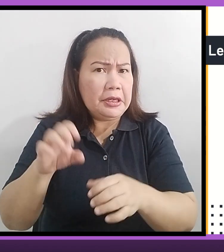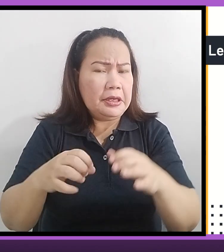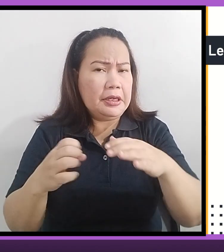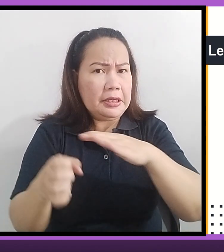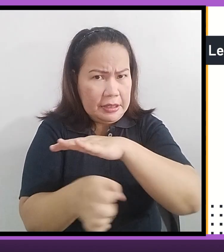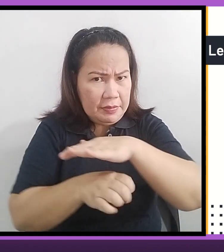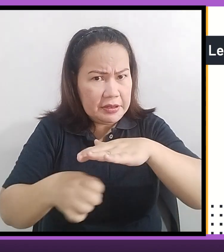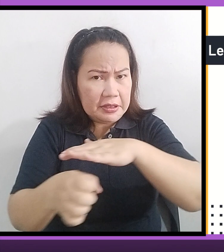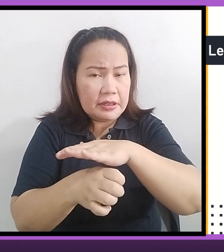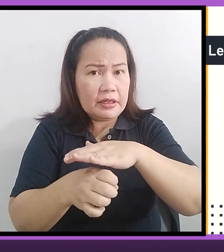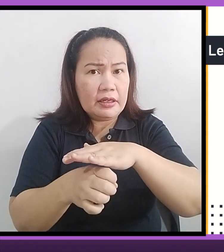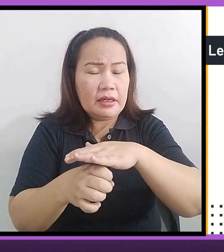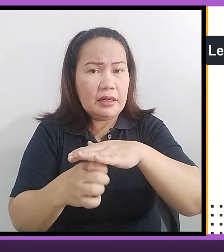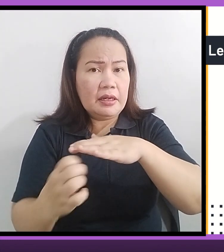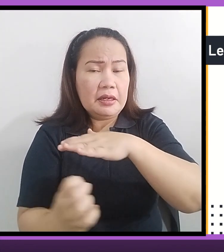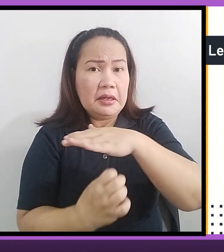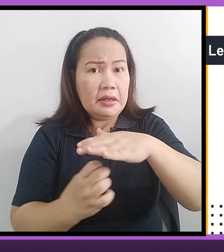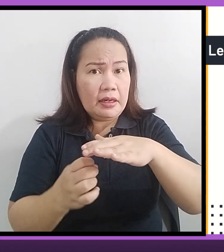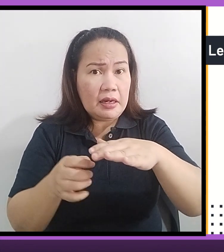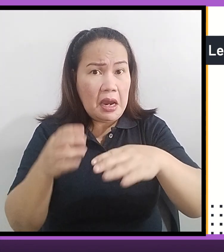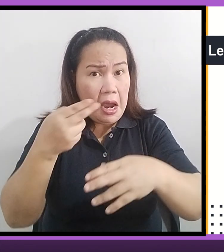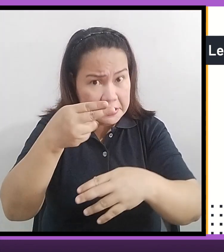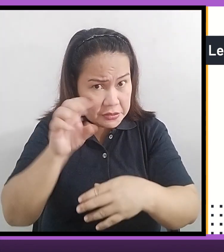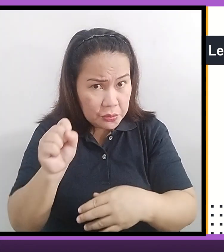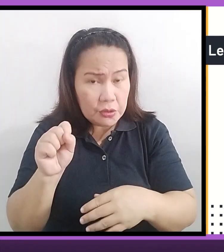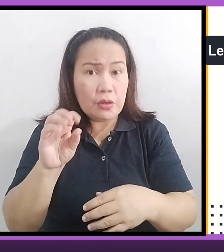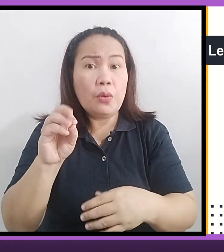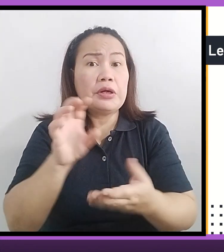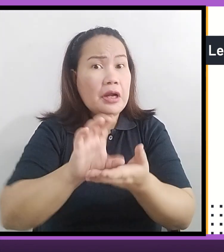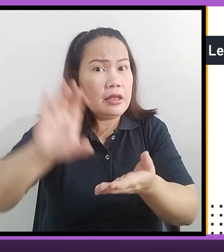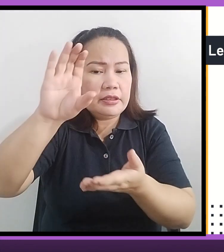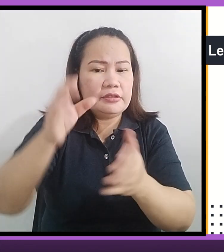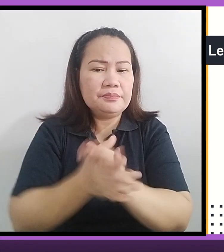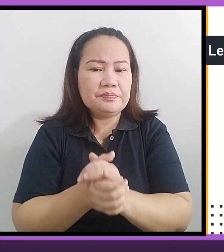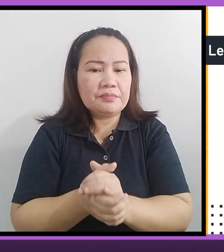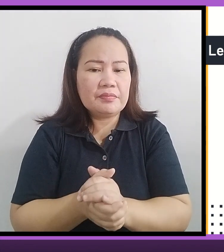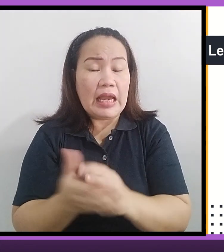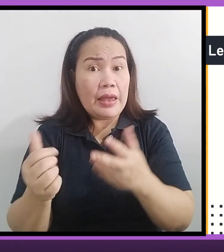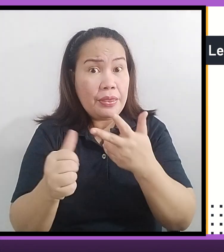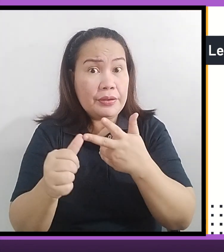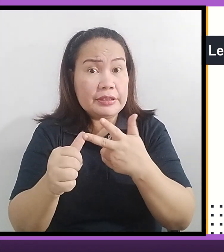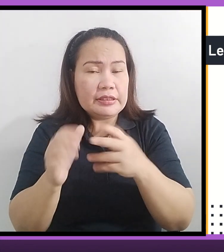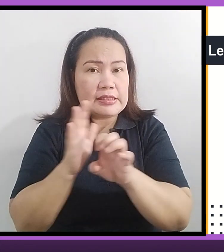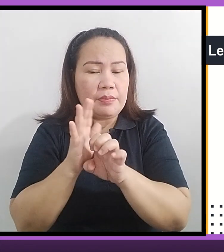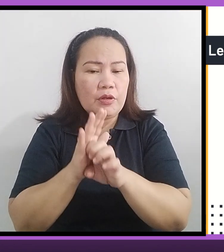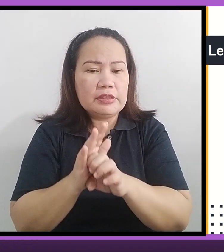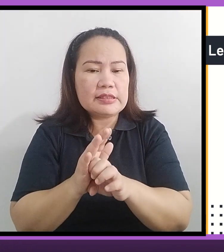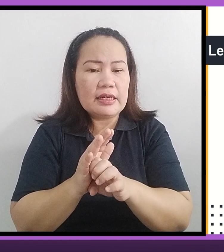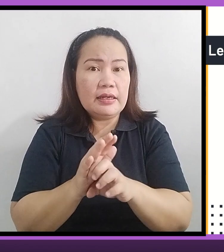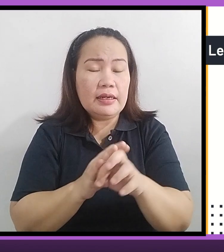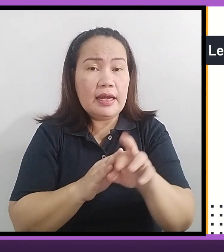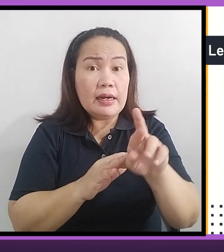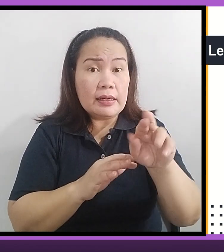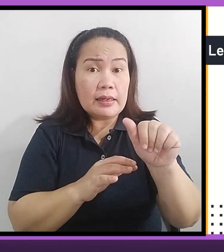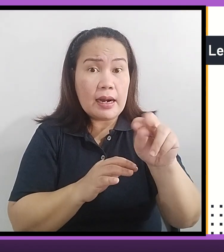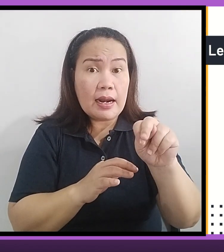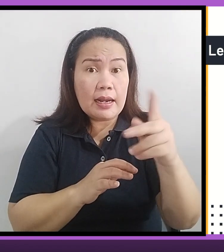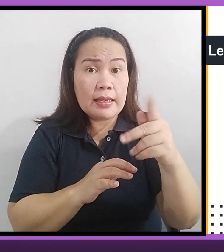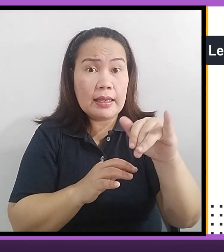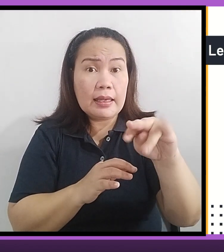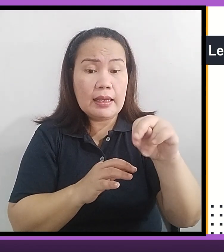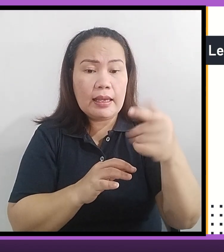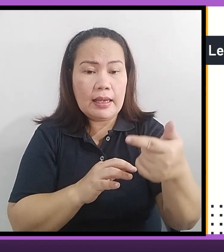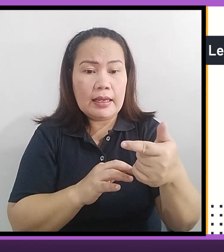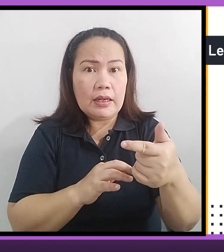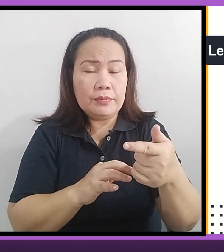elementary lang. Another is the ranking of tennis players. So, meron tayong first place, uh,